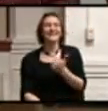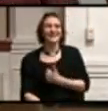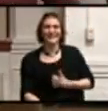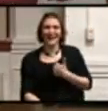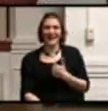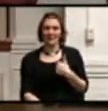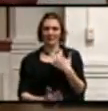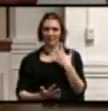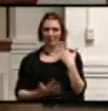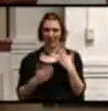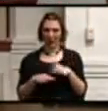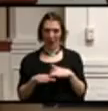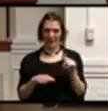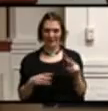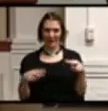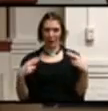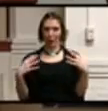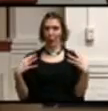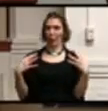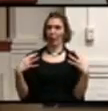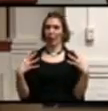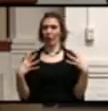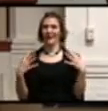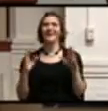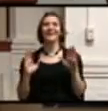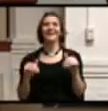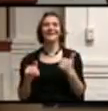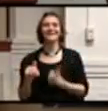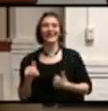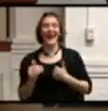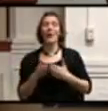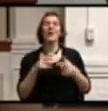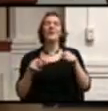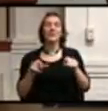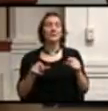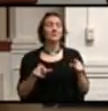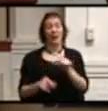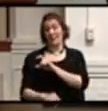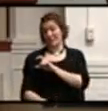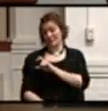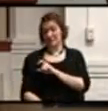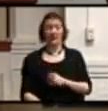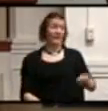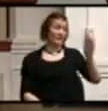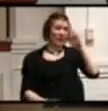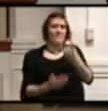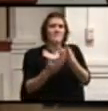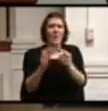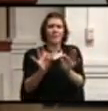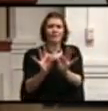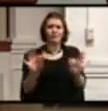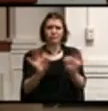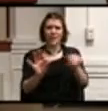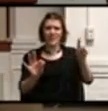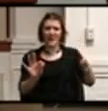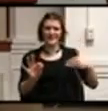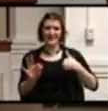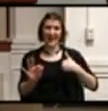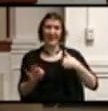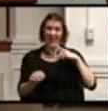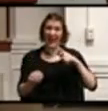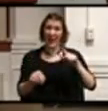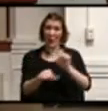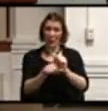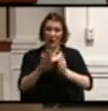okay to be embarrassed on TV? Yeah, you don't have to be embarrassed. Essential facility means that it's 24/7 operation,